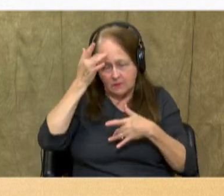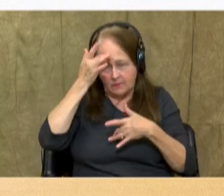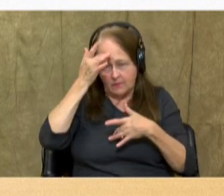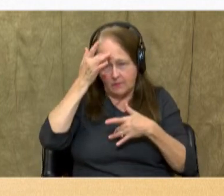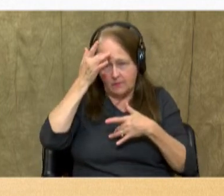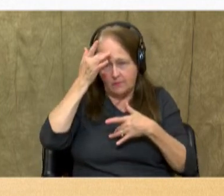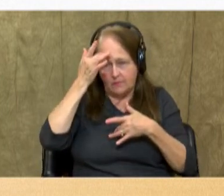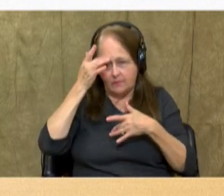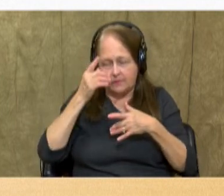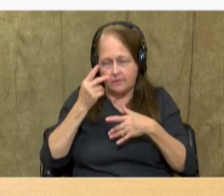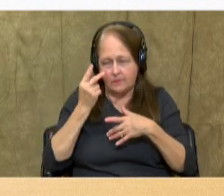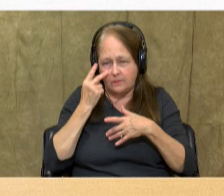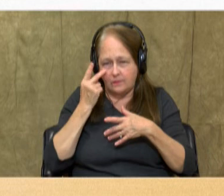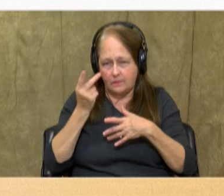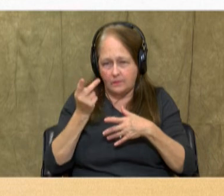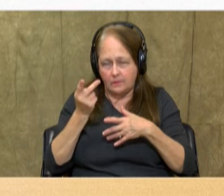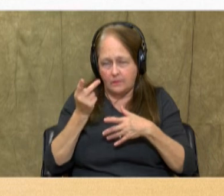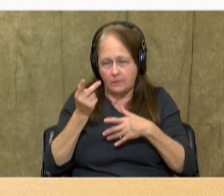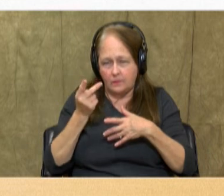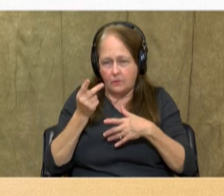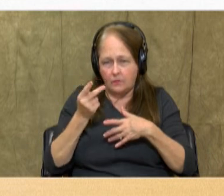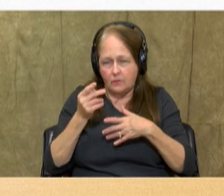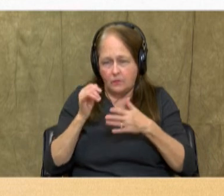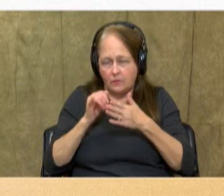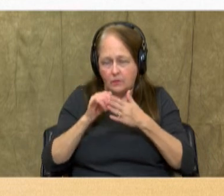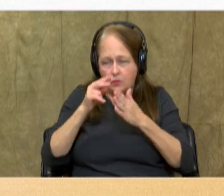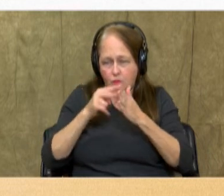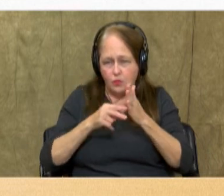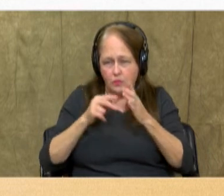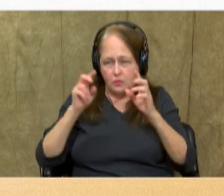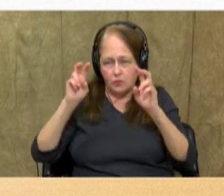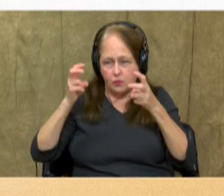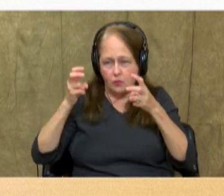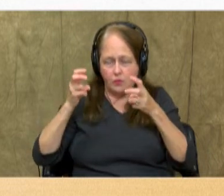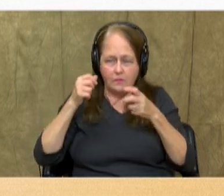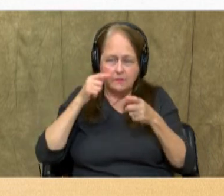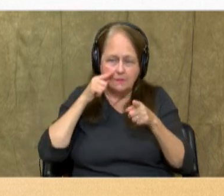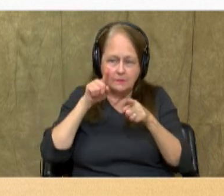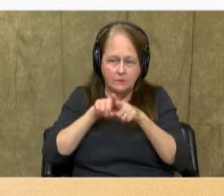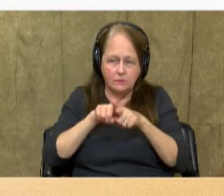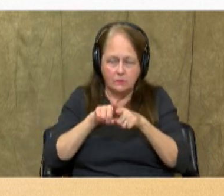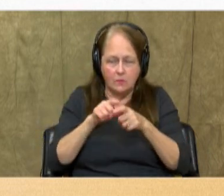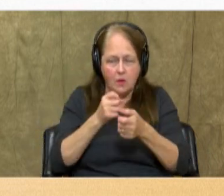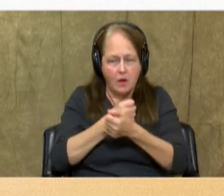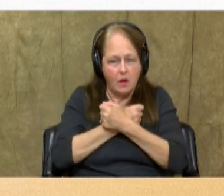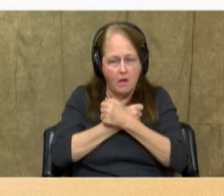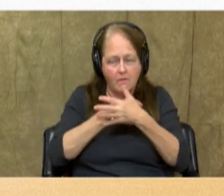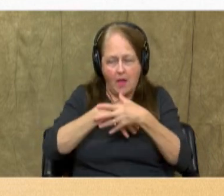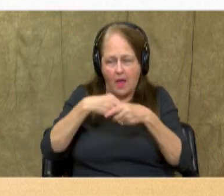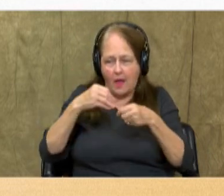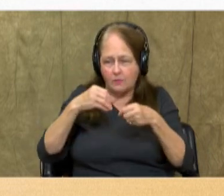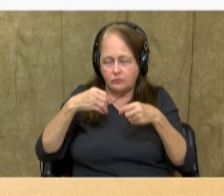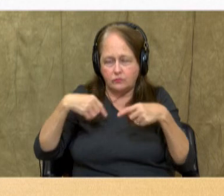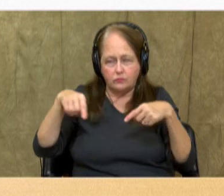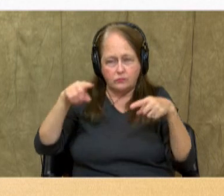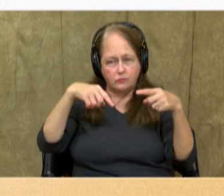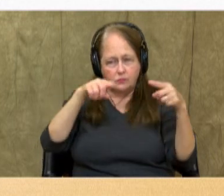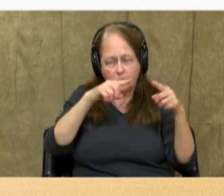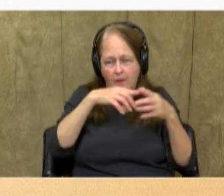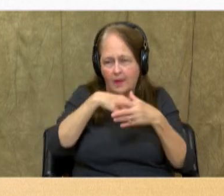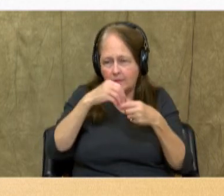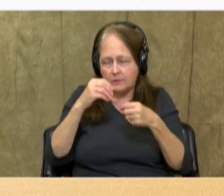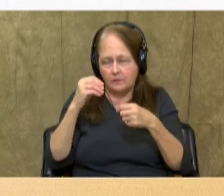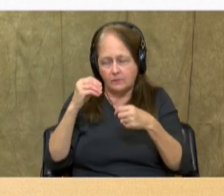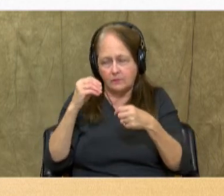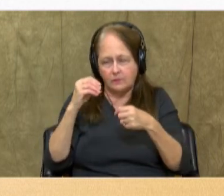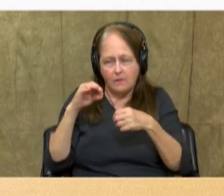We also read a quote from his sister. He loved nature. This final paragraph